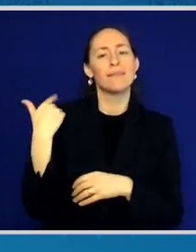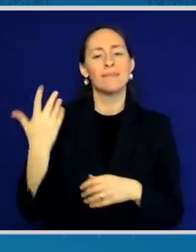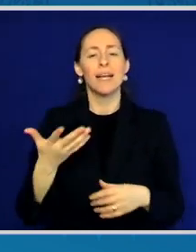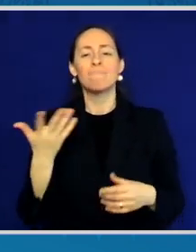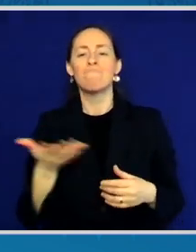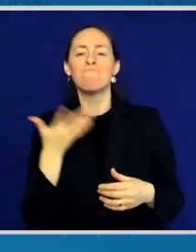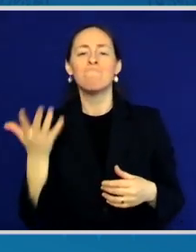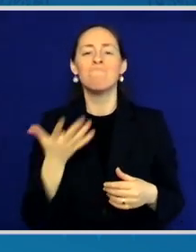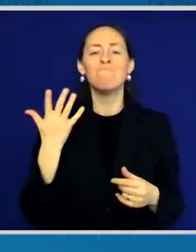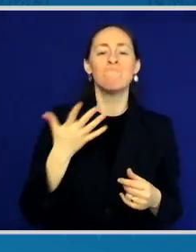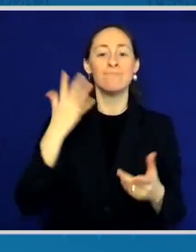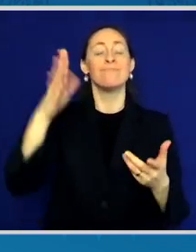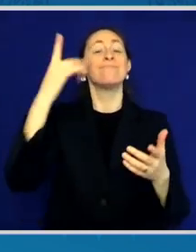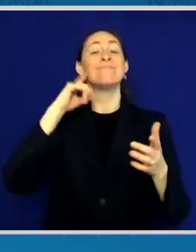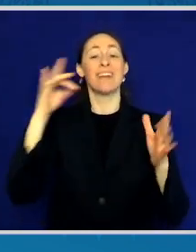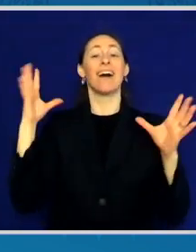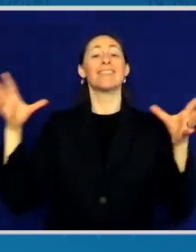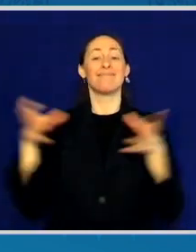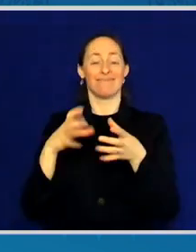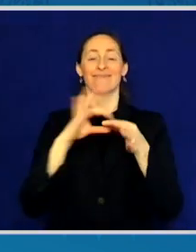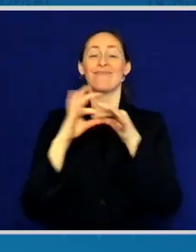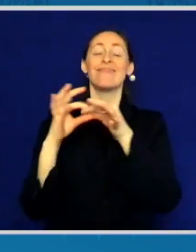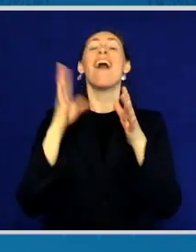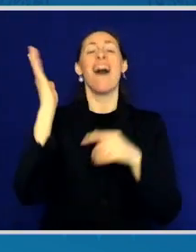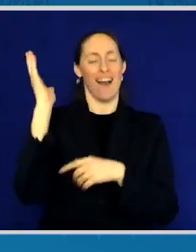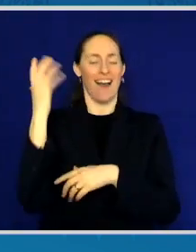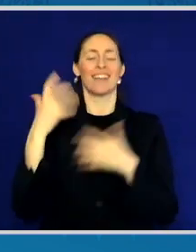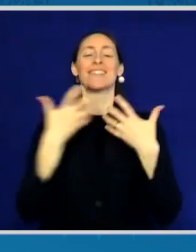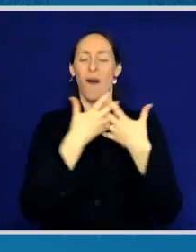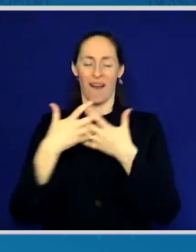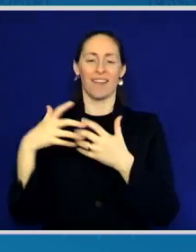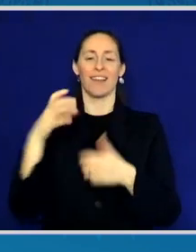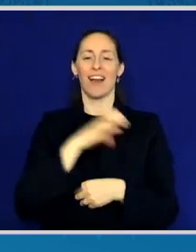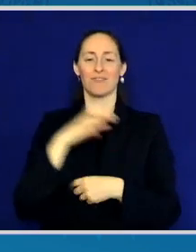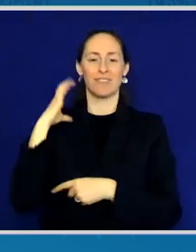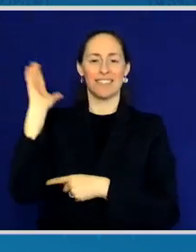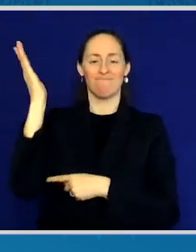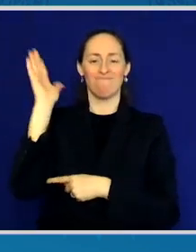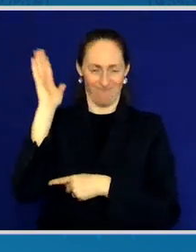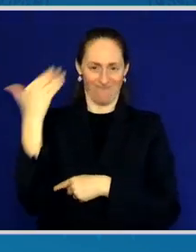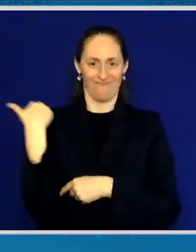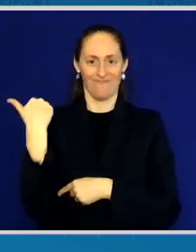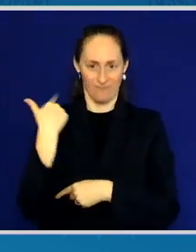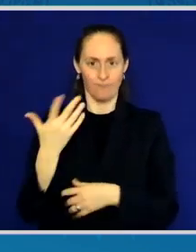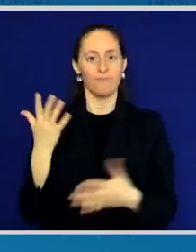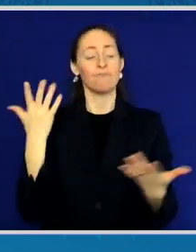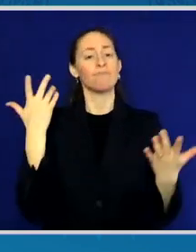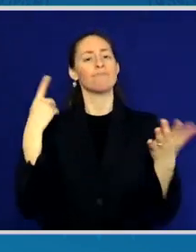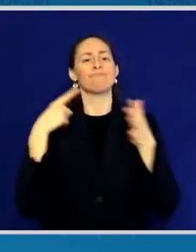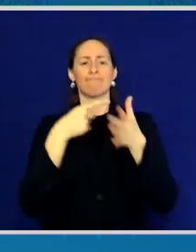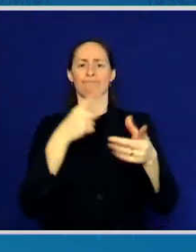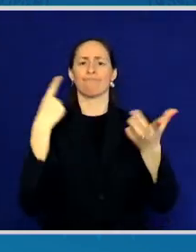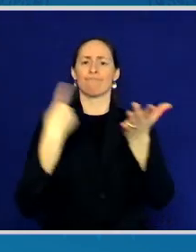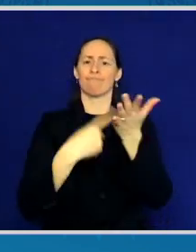the meeting of the joint session of Congress about good jobs.